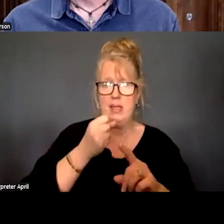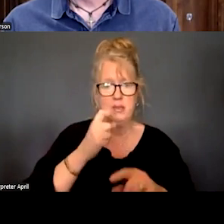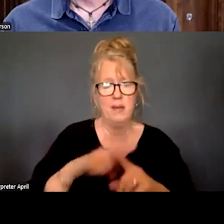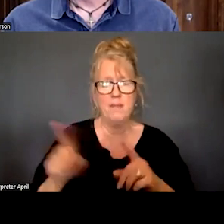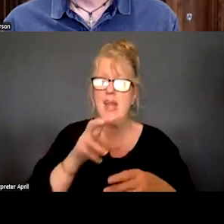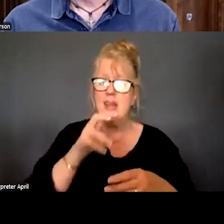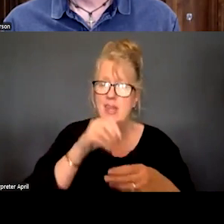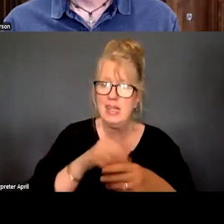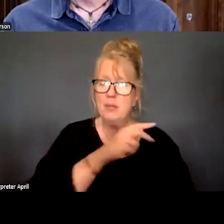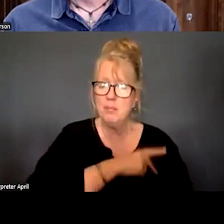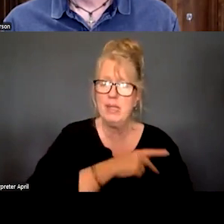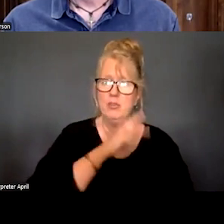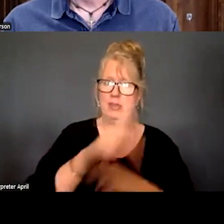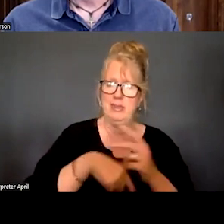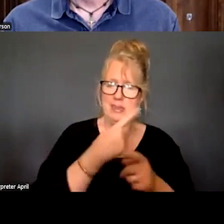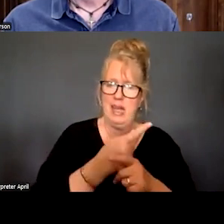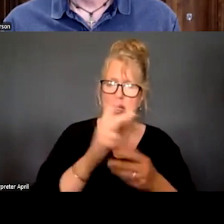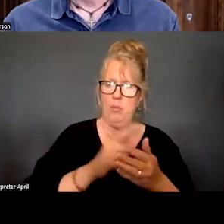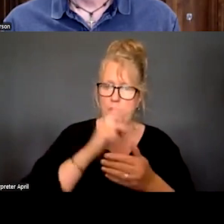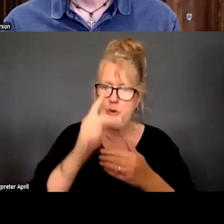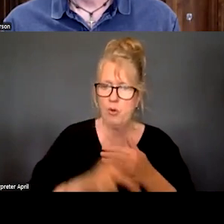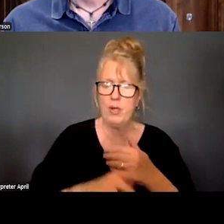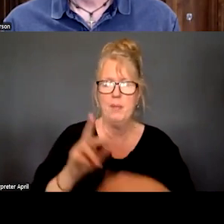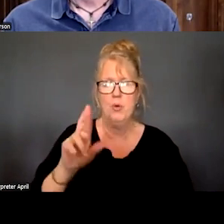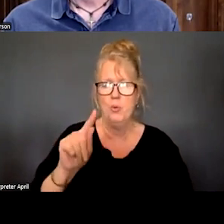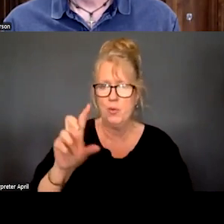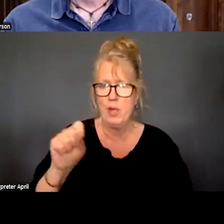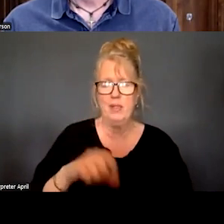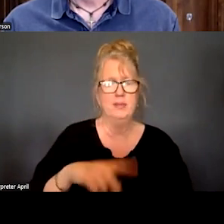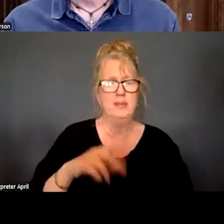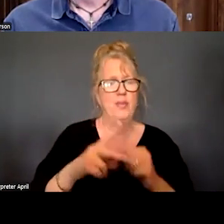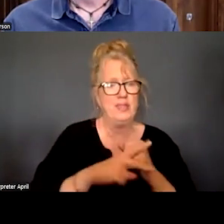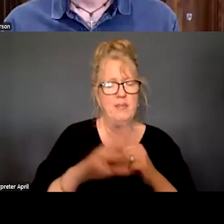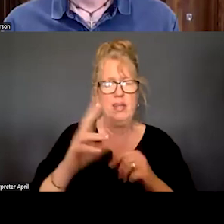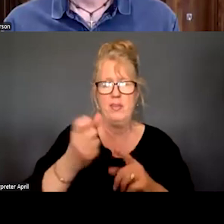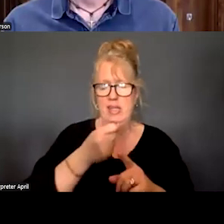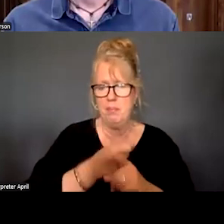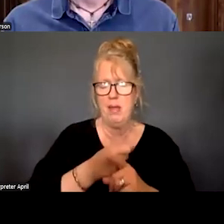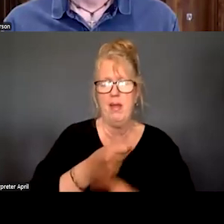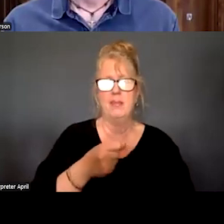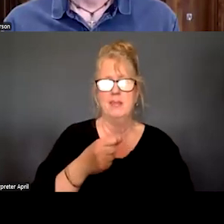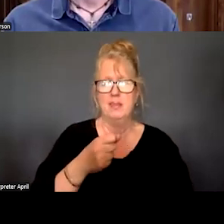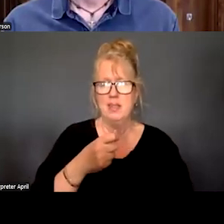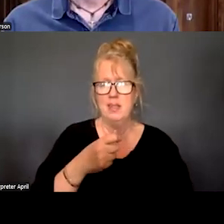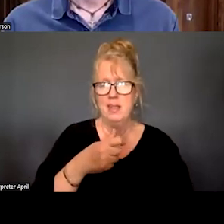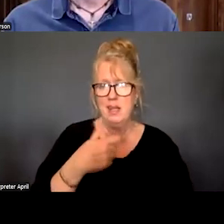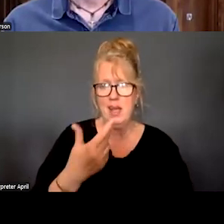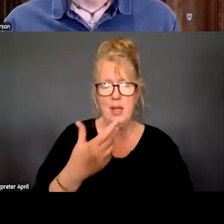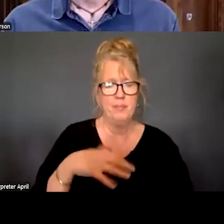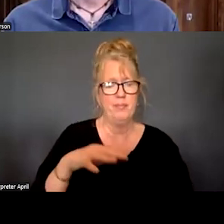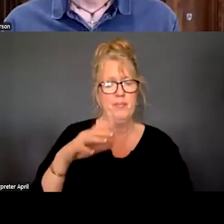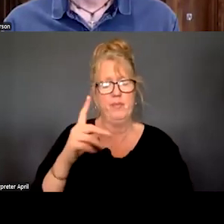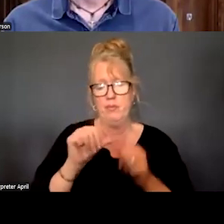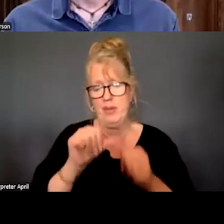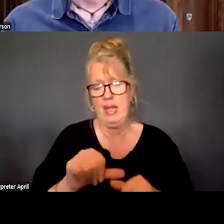inpatient style program with inpatient rates. The savings and impact comes from the length of stay